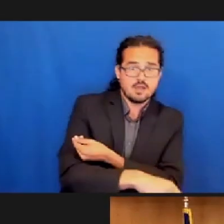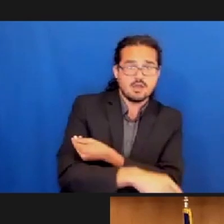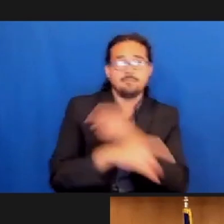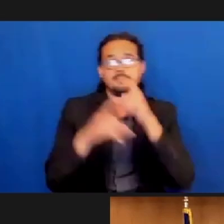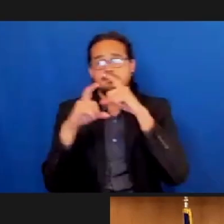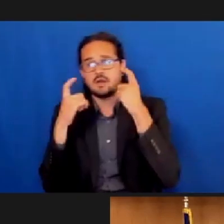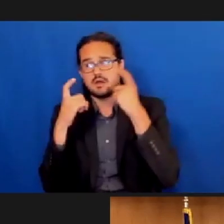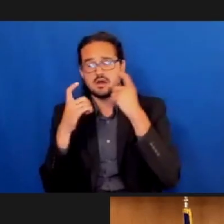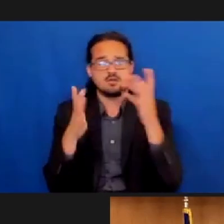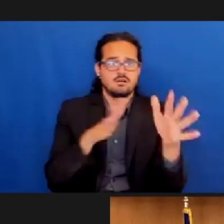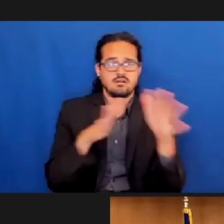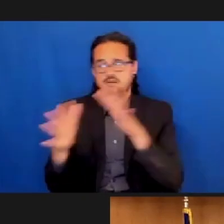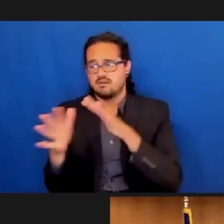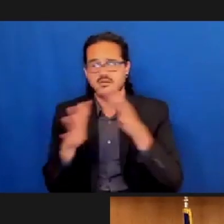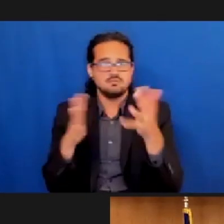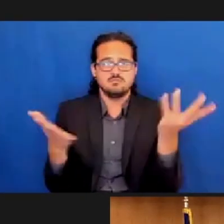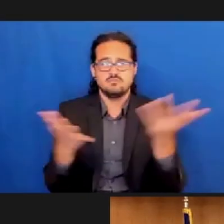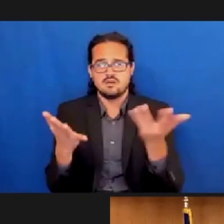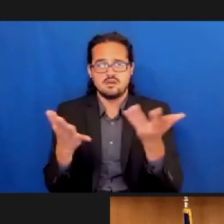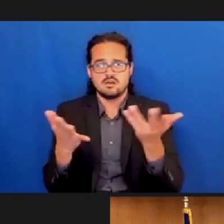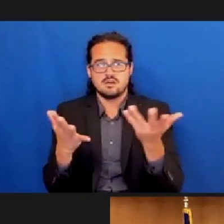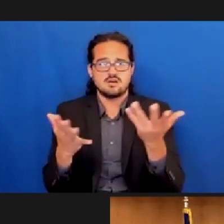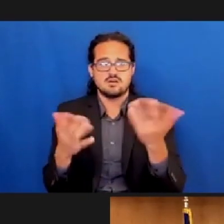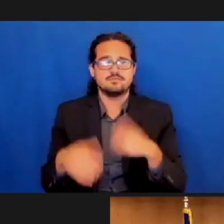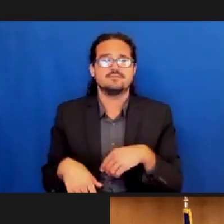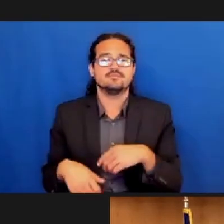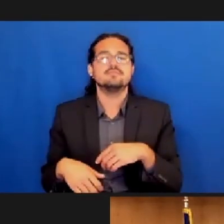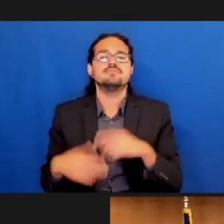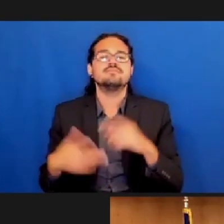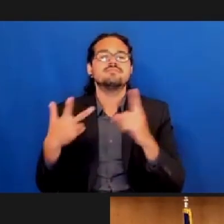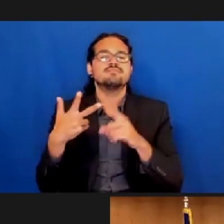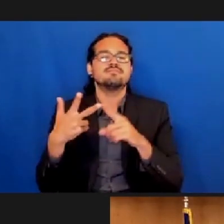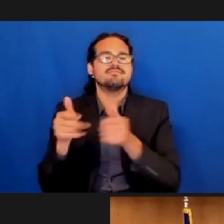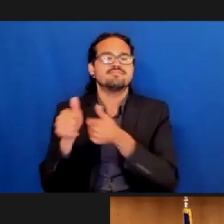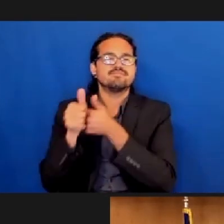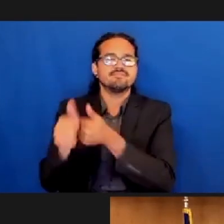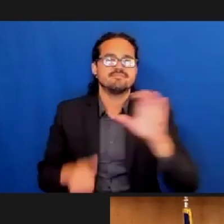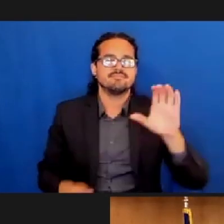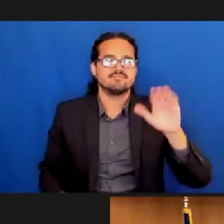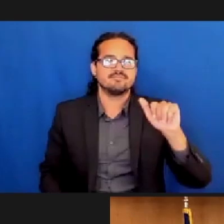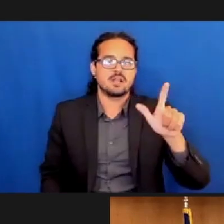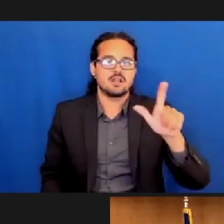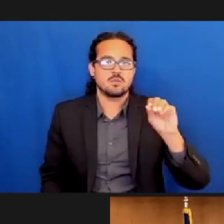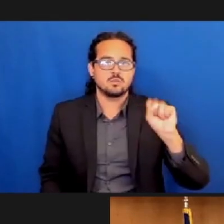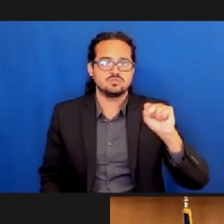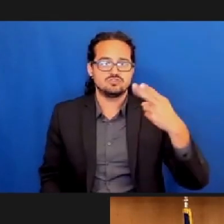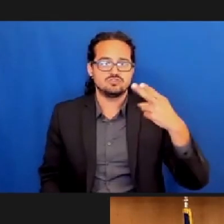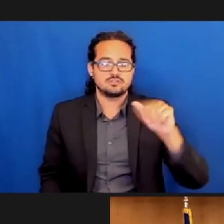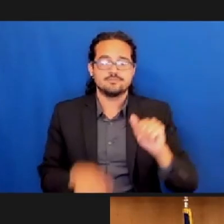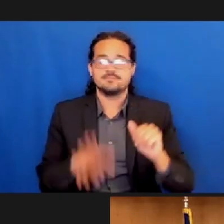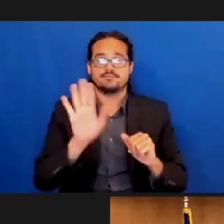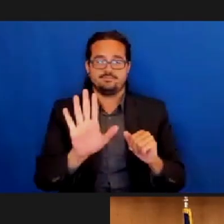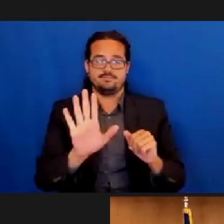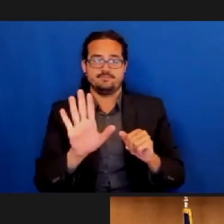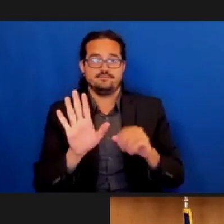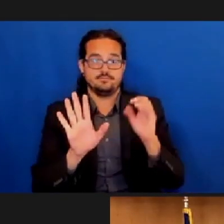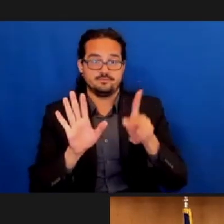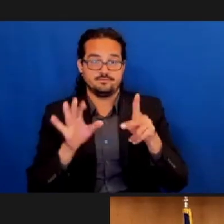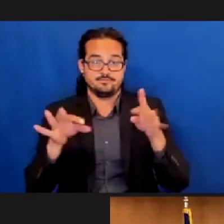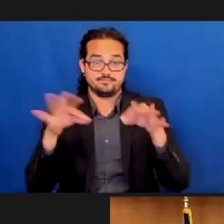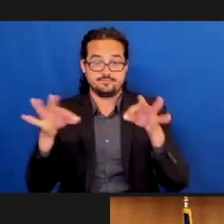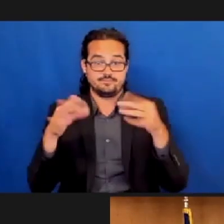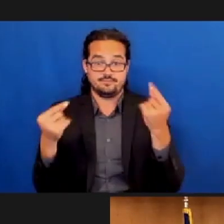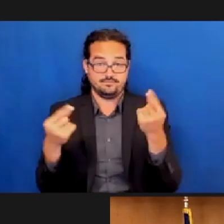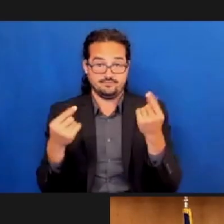If they rely on self-attestation, what exactly qualifies as self-attestation? Can we say something like, here are the